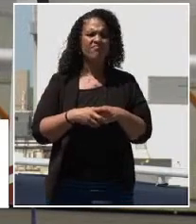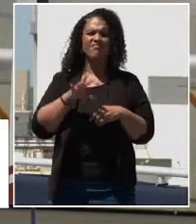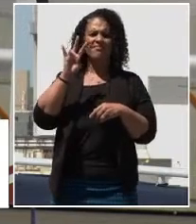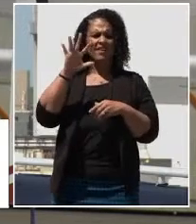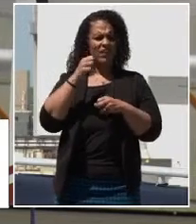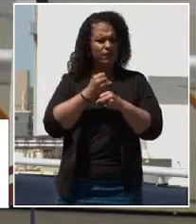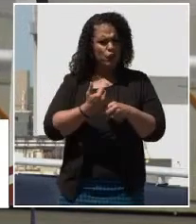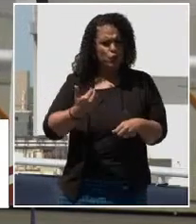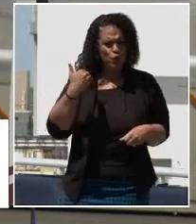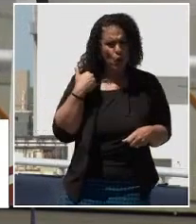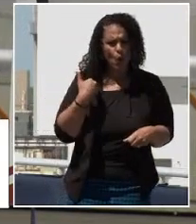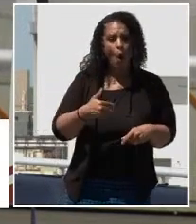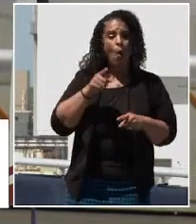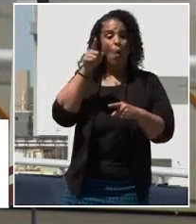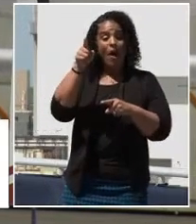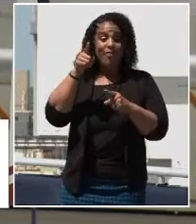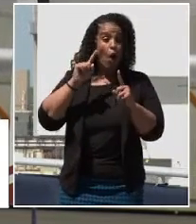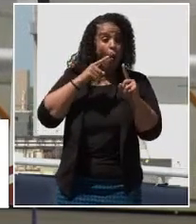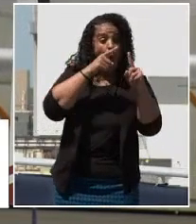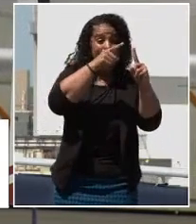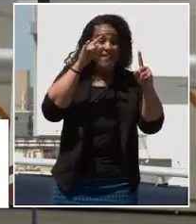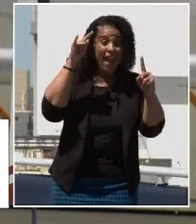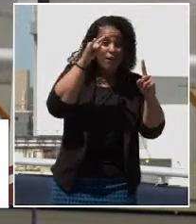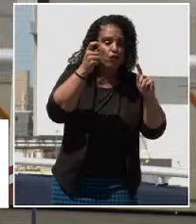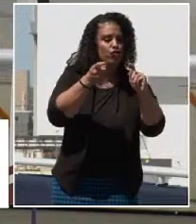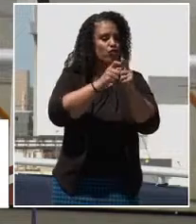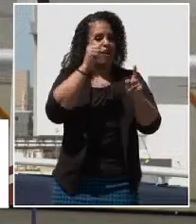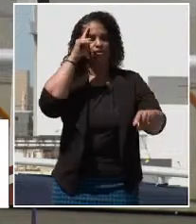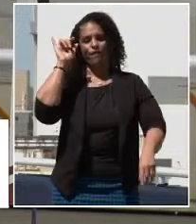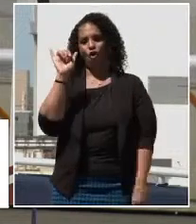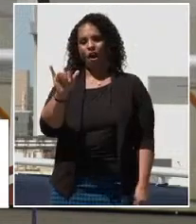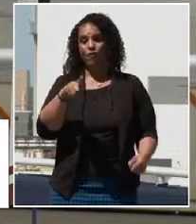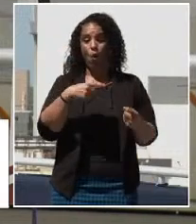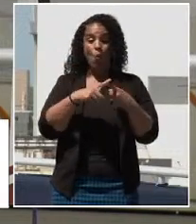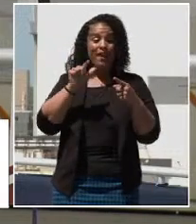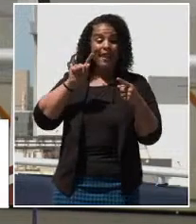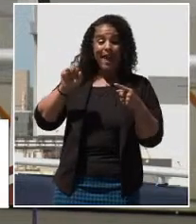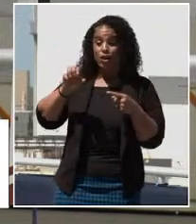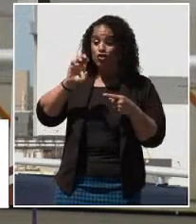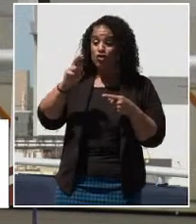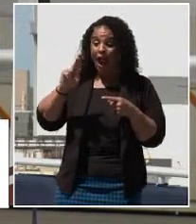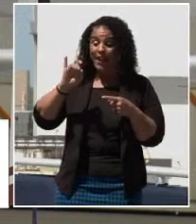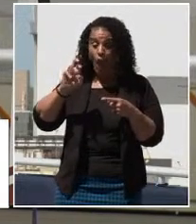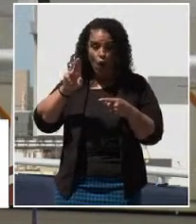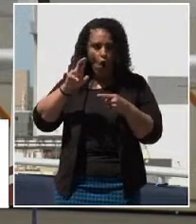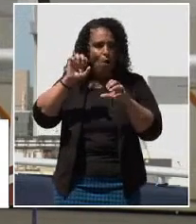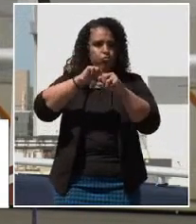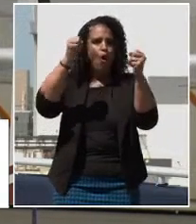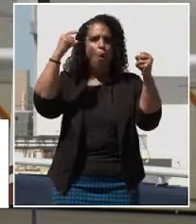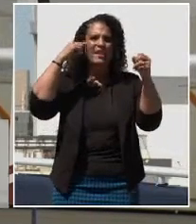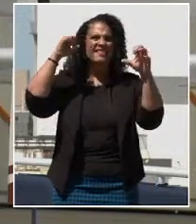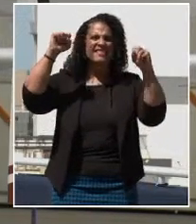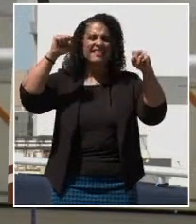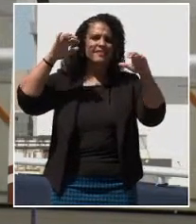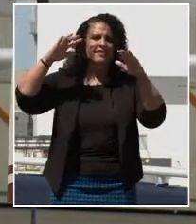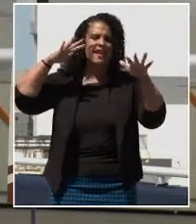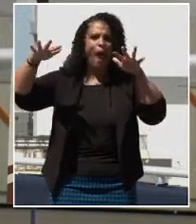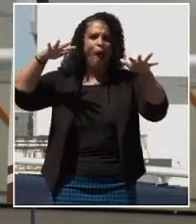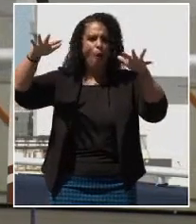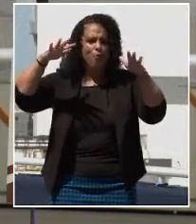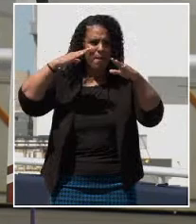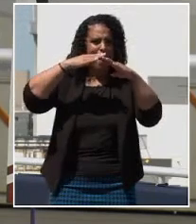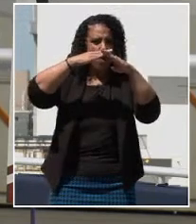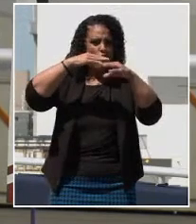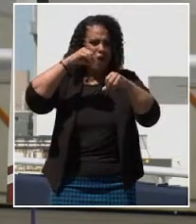75 years ago the course of Aviation was changed forever when the late Chuck joerger broke the sound barrier in the first experimental